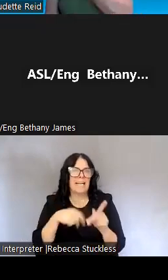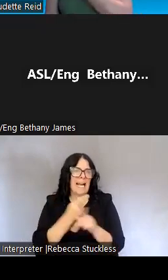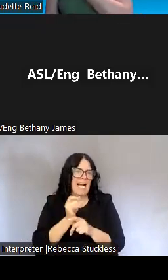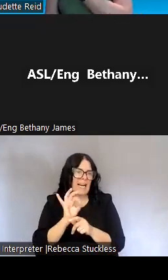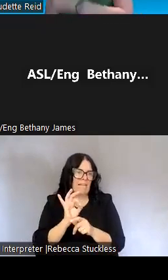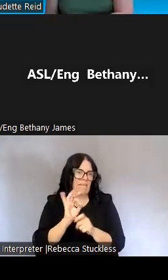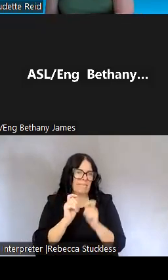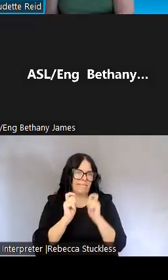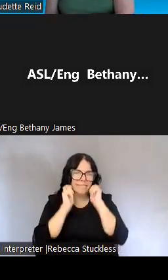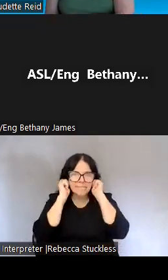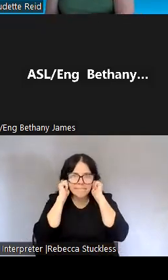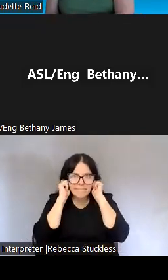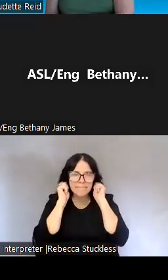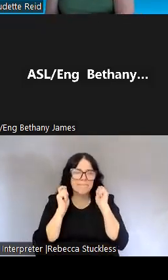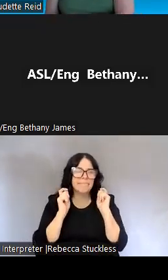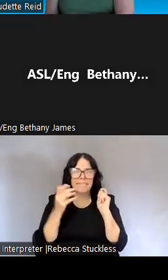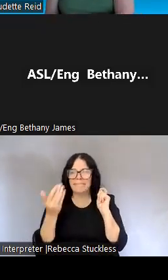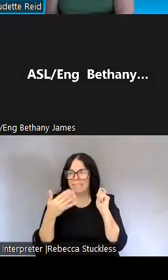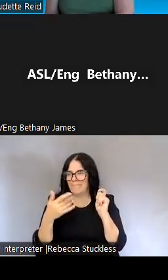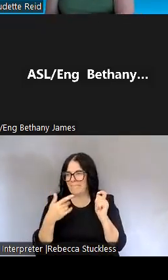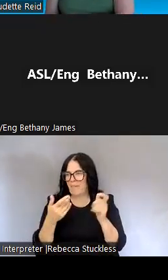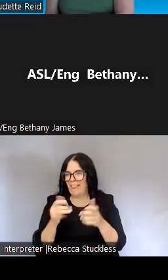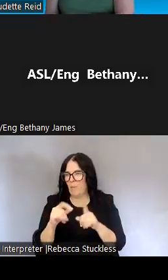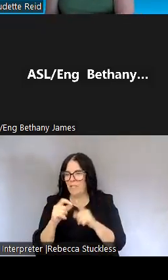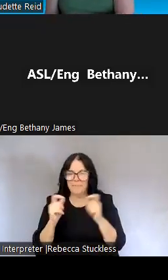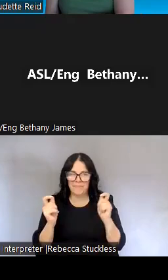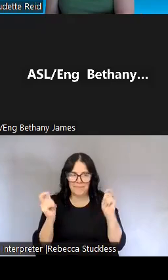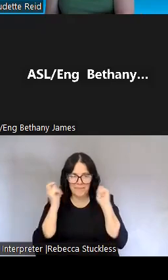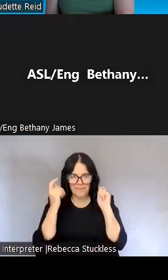pod I'm blanking.